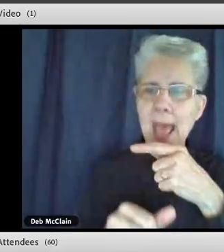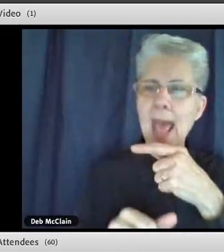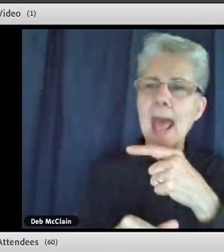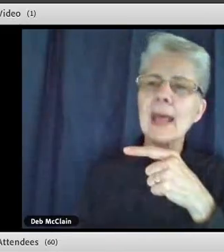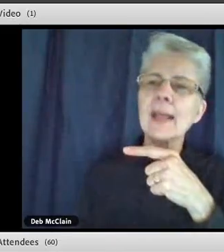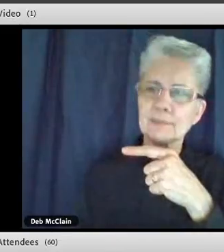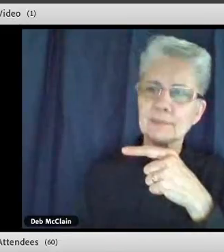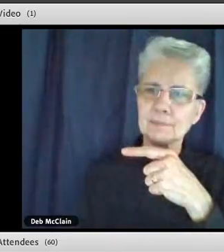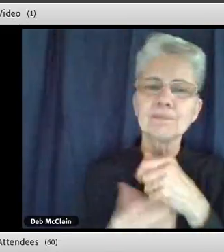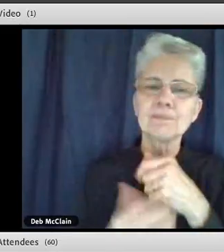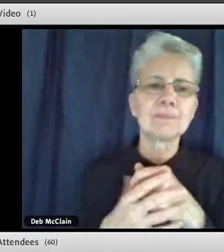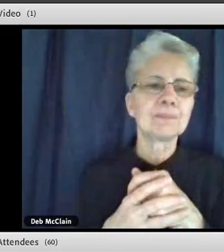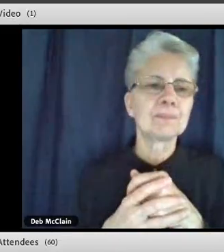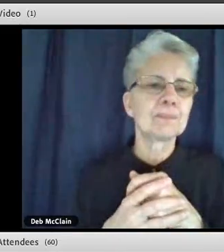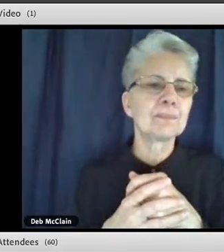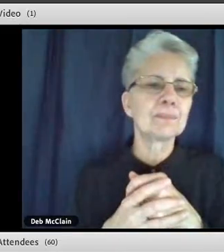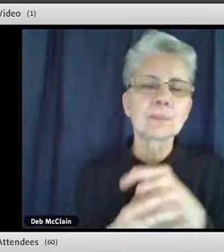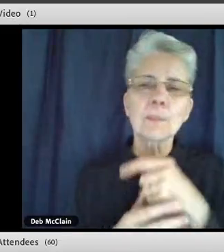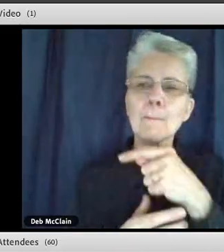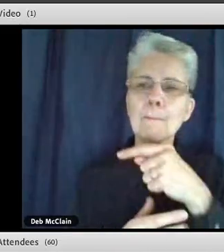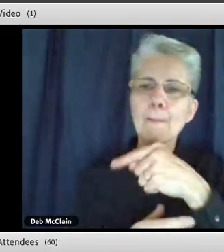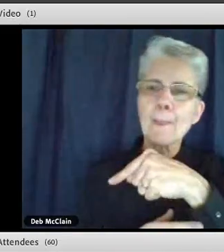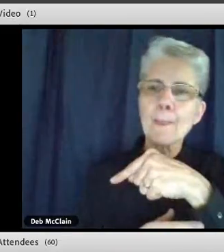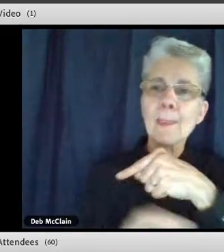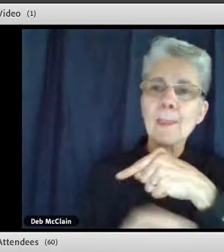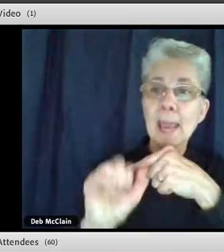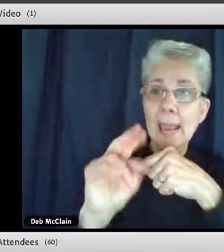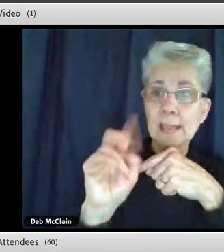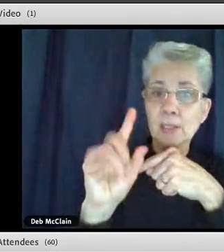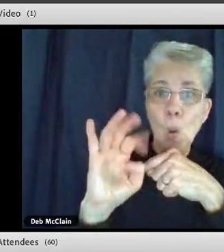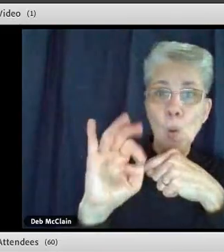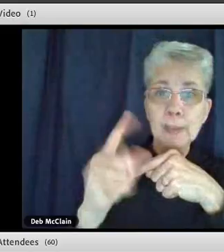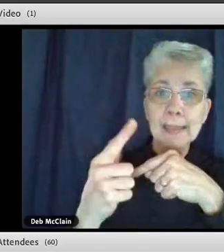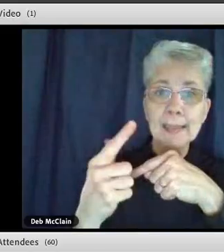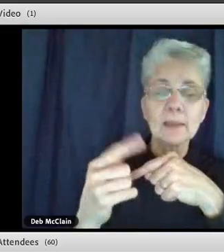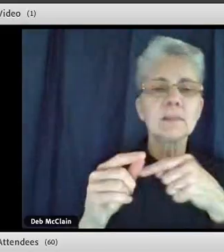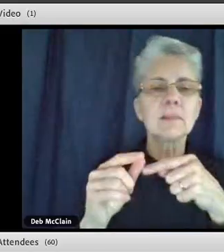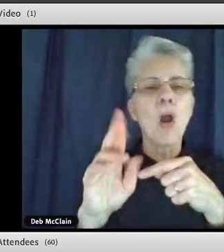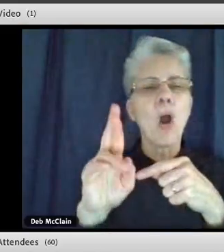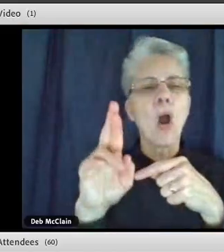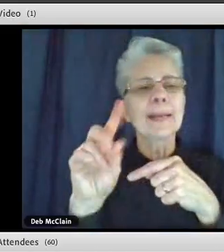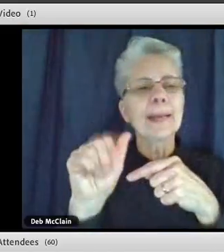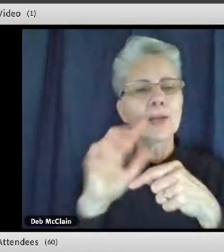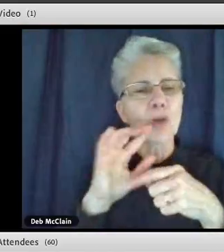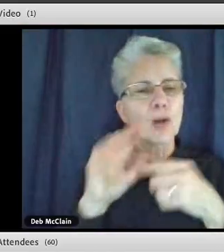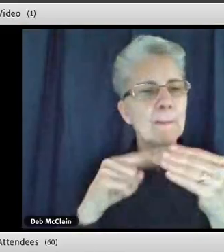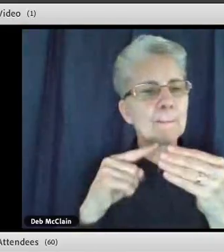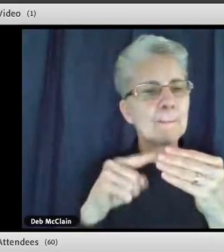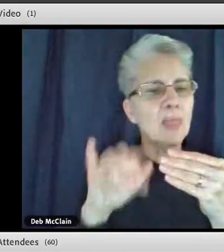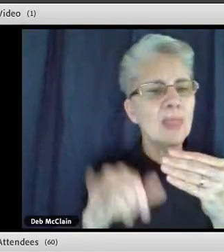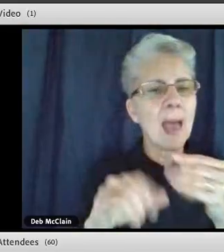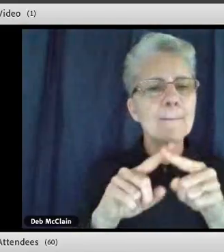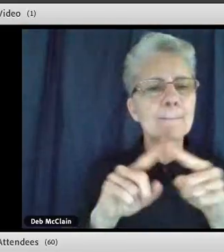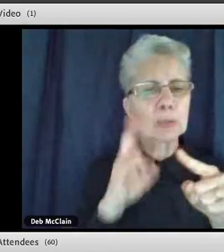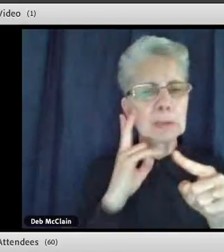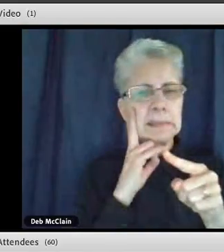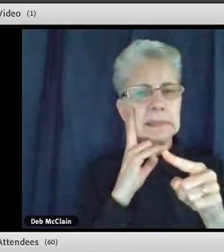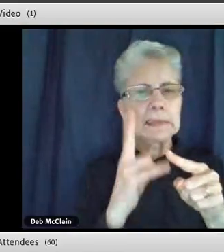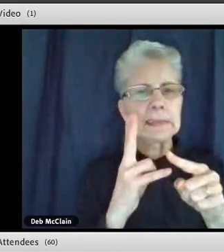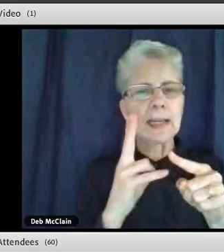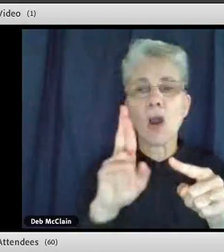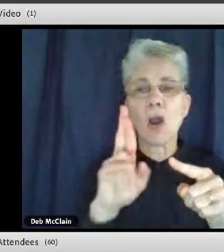corner. Rda, which we'll also talk about, provides elements. But you can see here that